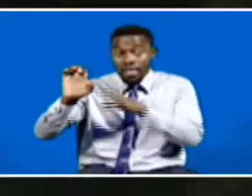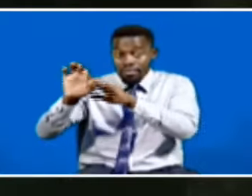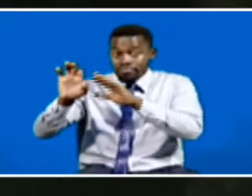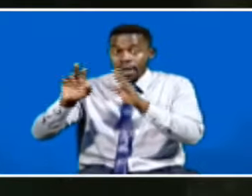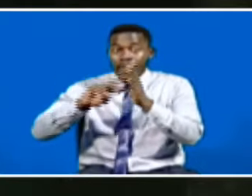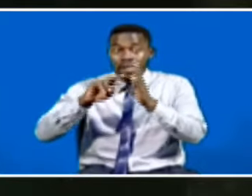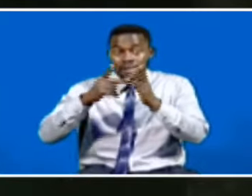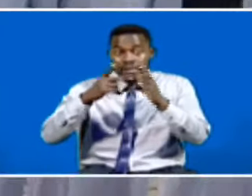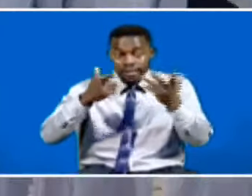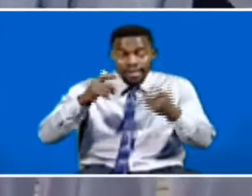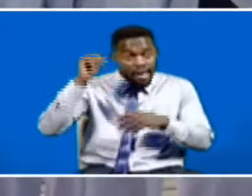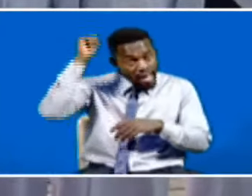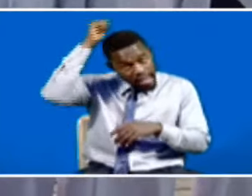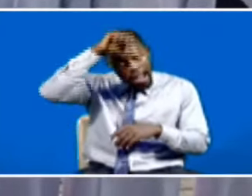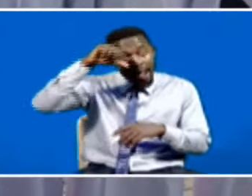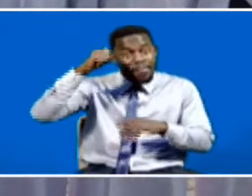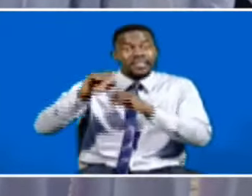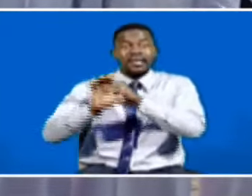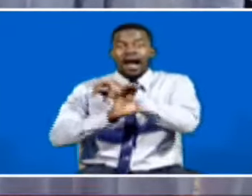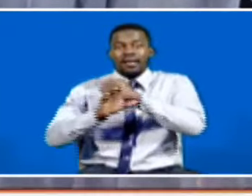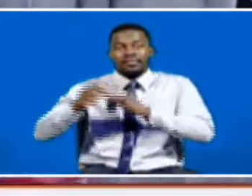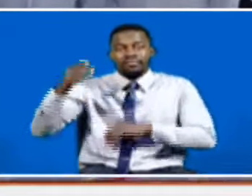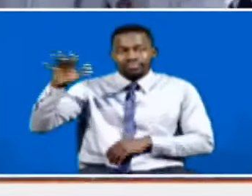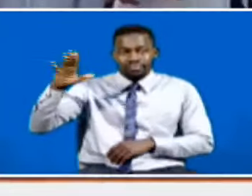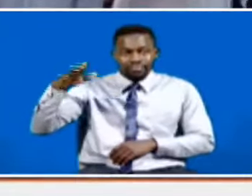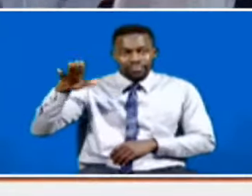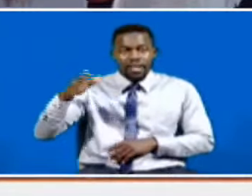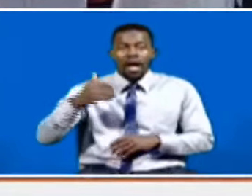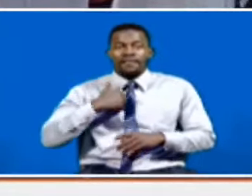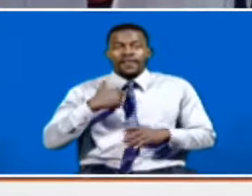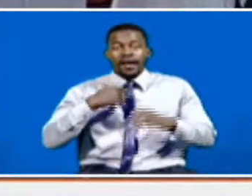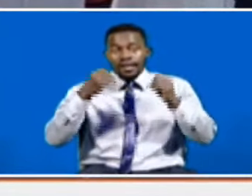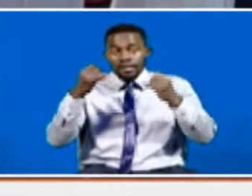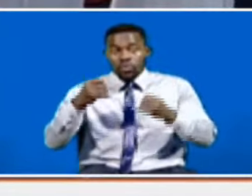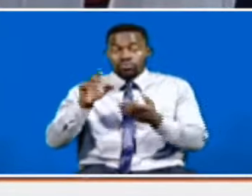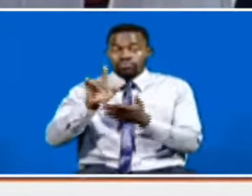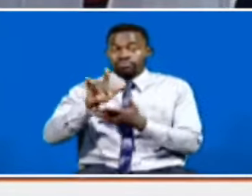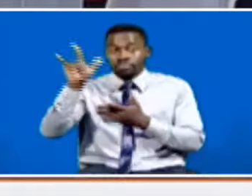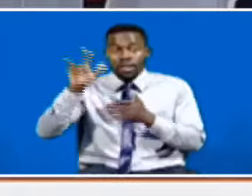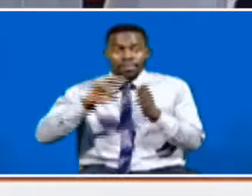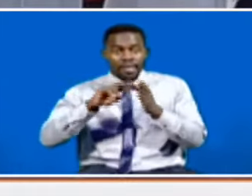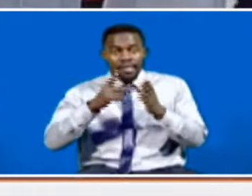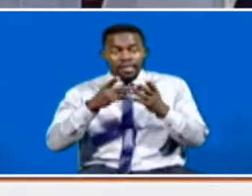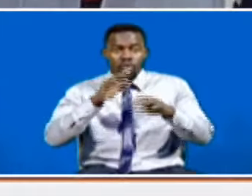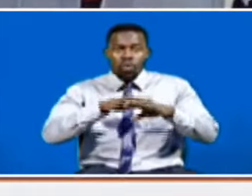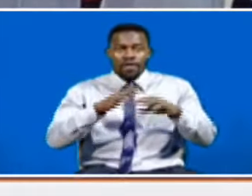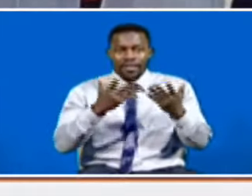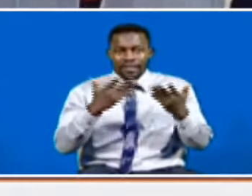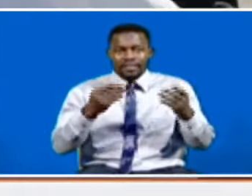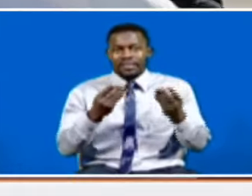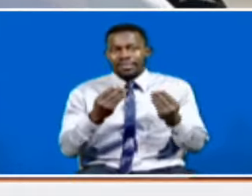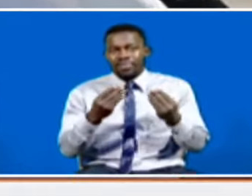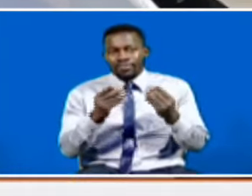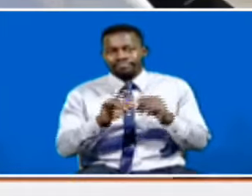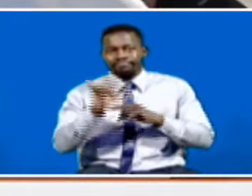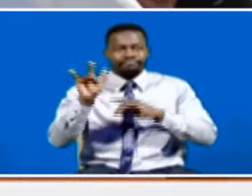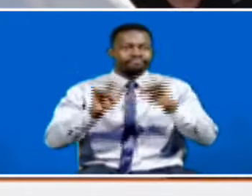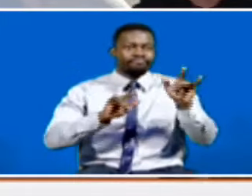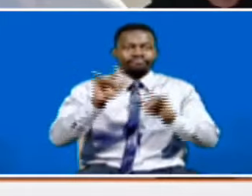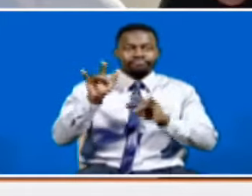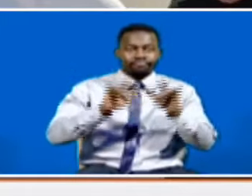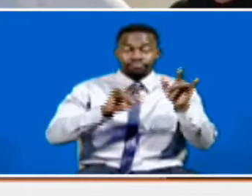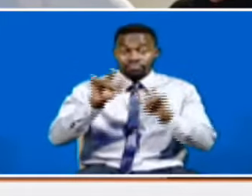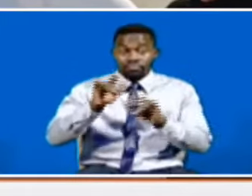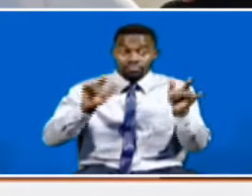African countries, tapping into the significant demand for cargo services within the region. Now, the United Arab